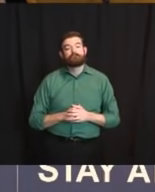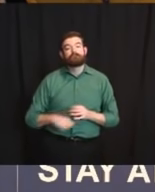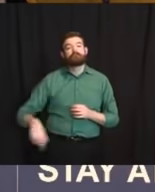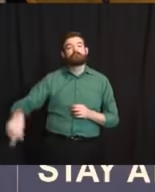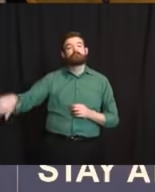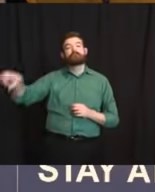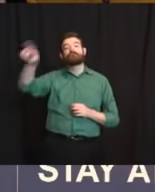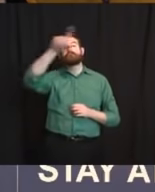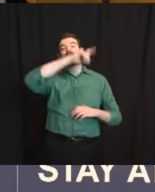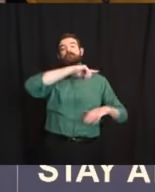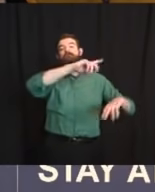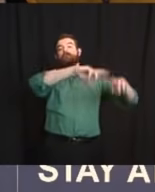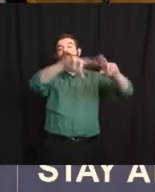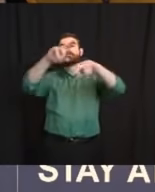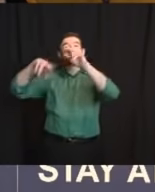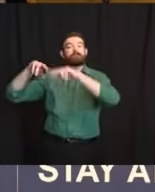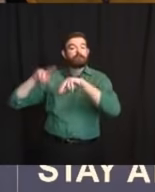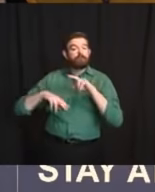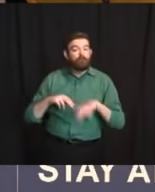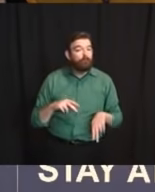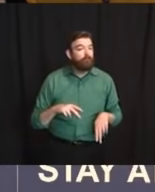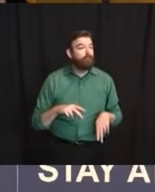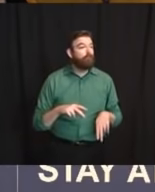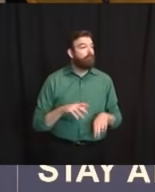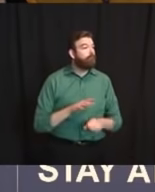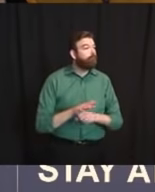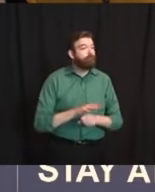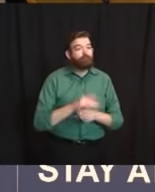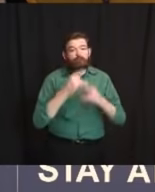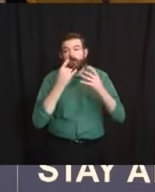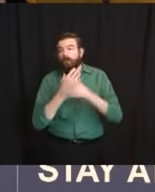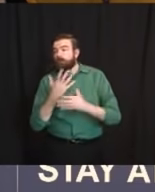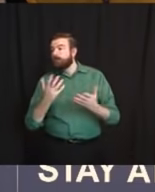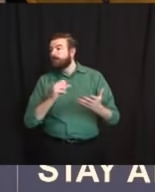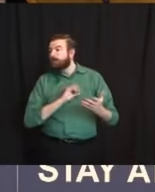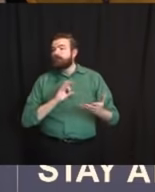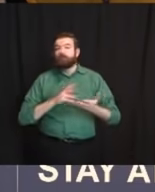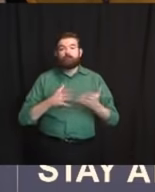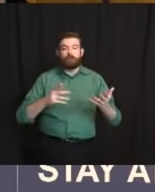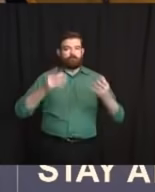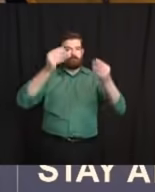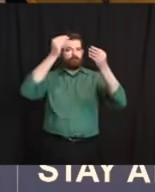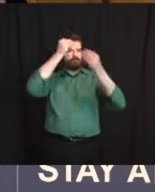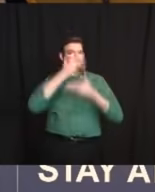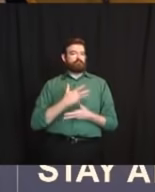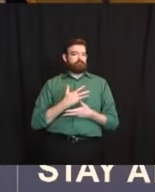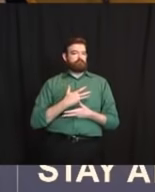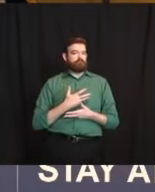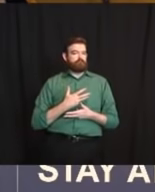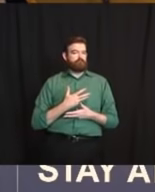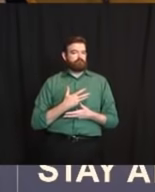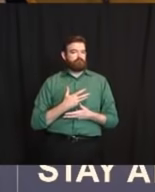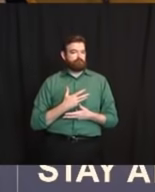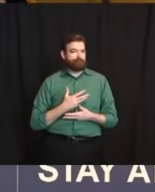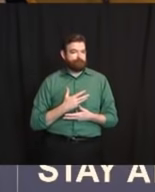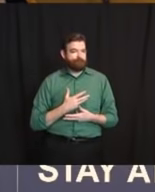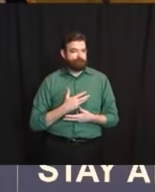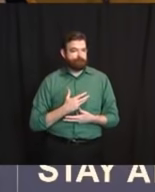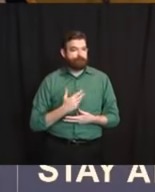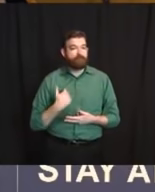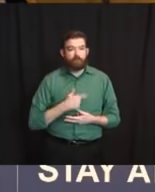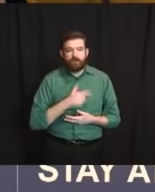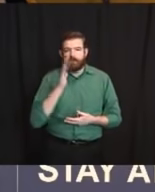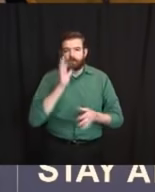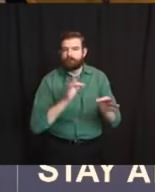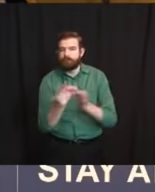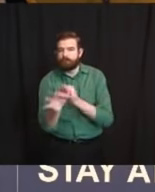of procedures to be performed. The department will be issuing guidance to the facilities that will outline the requirements